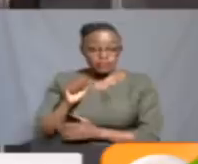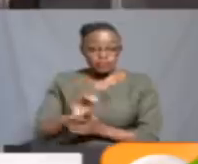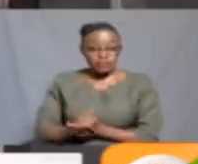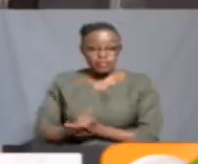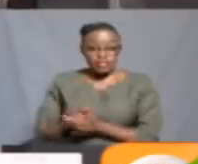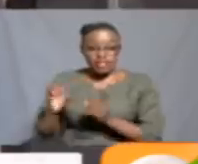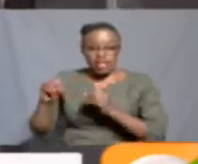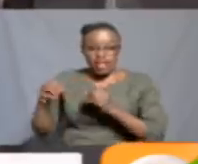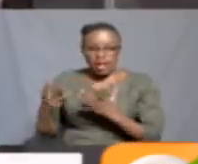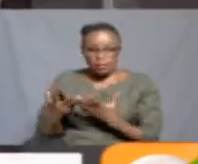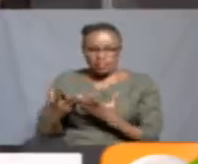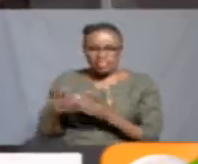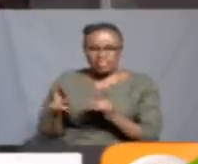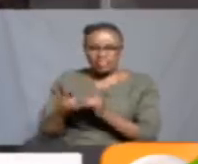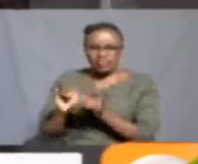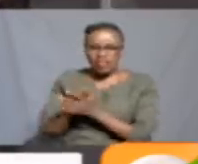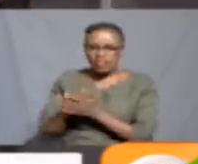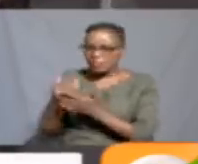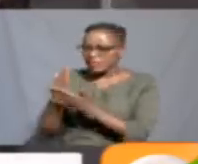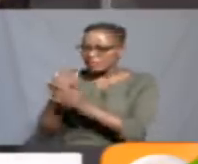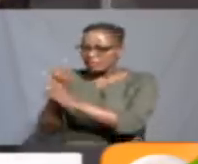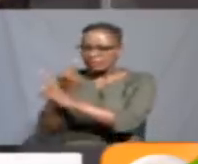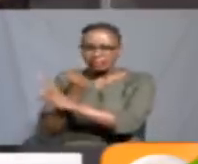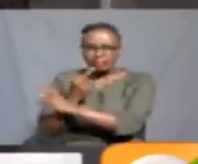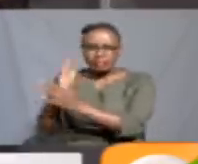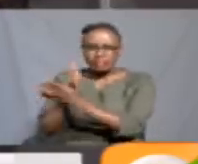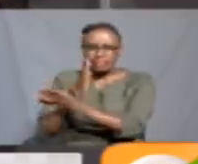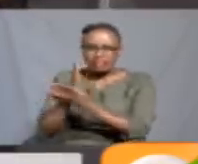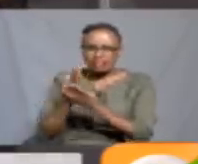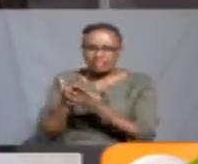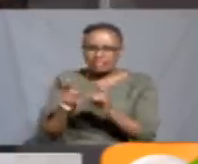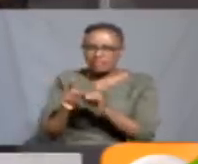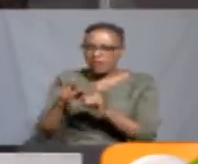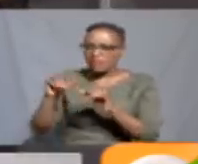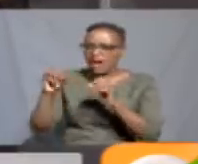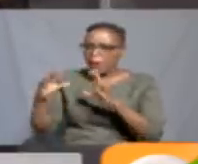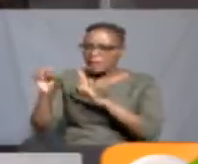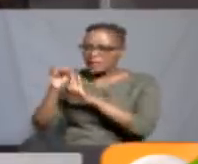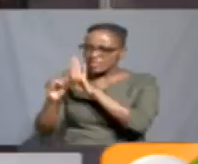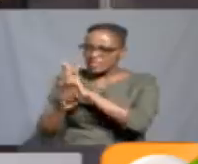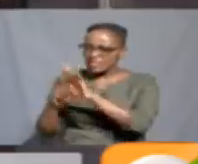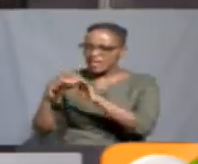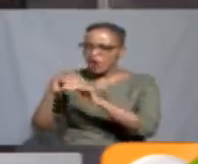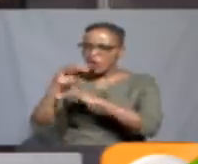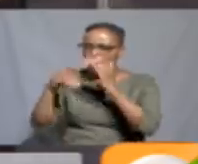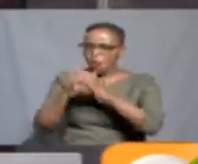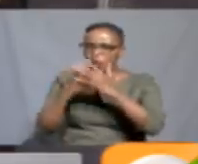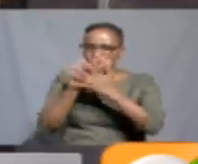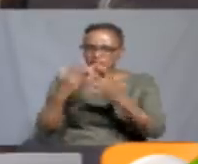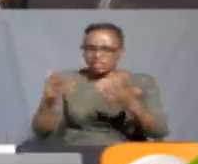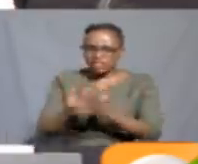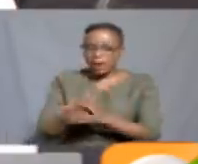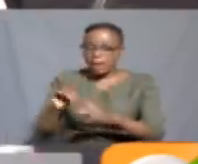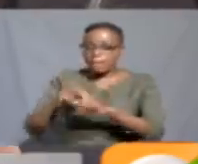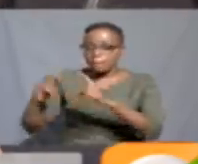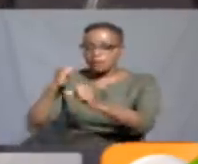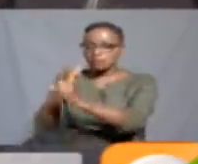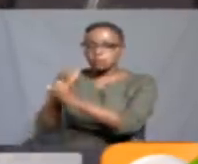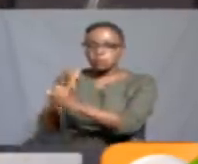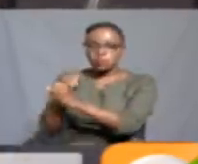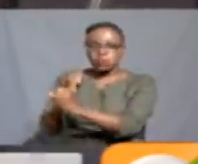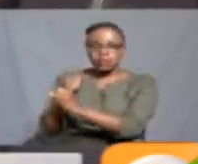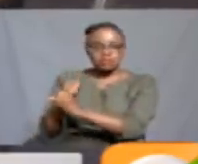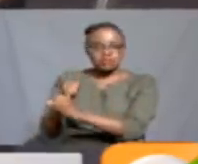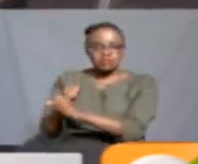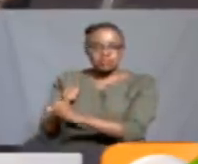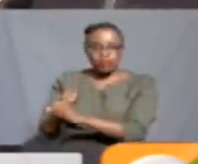How many religions, how many sects, how many states, you know, all this stuff, but it works. It